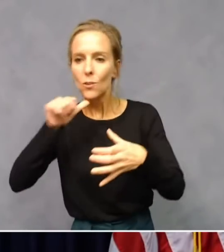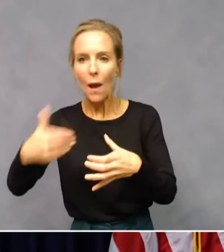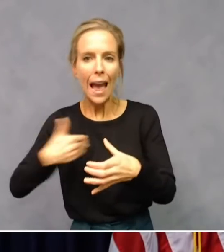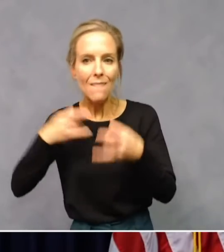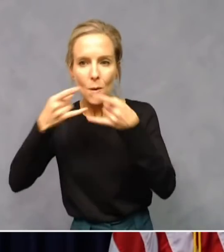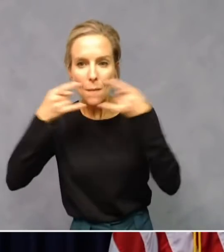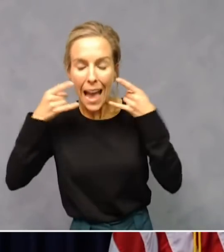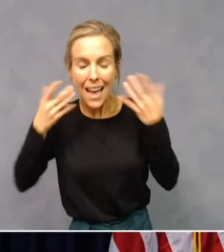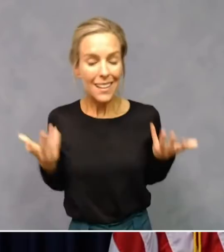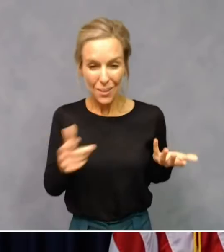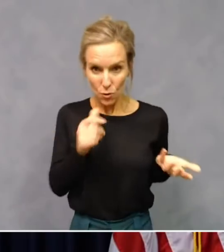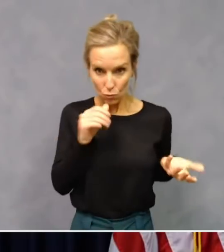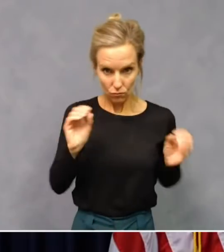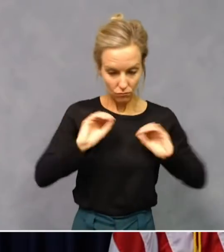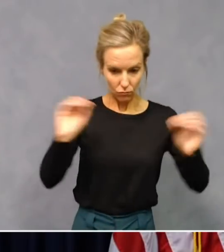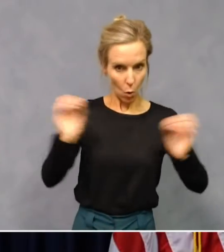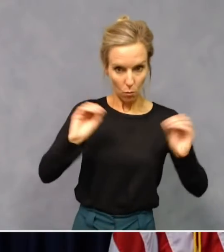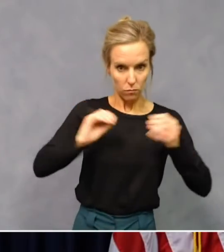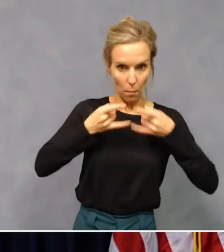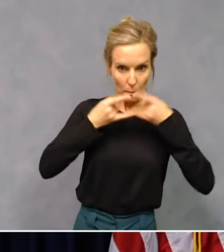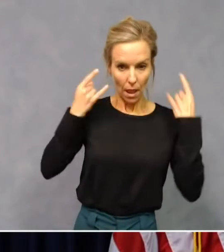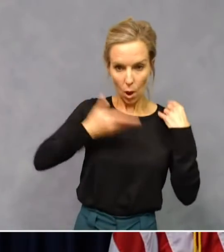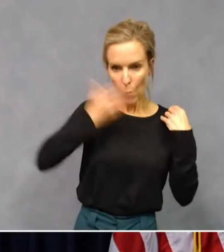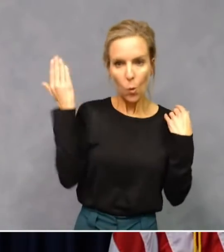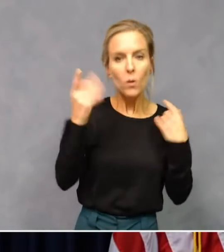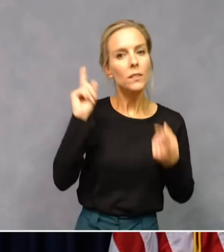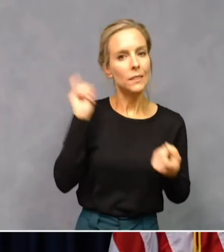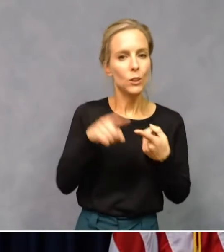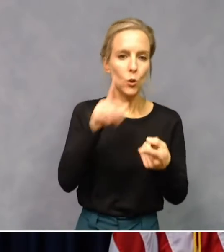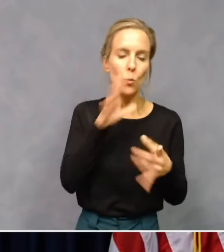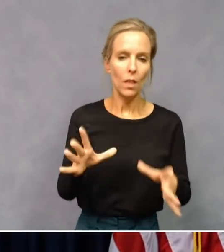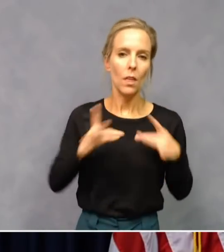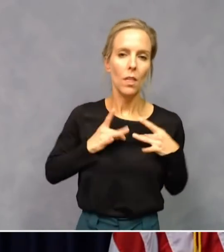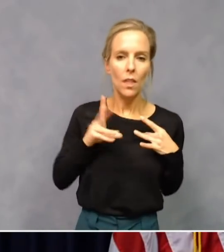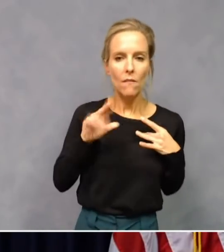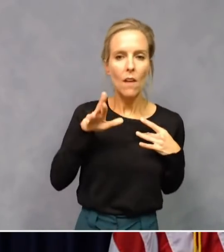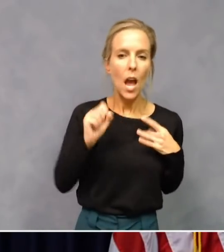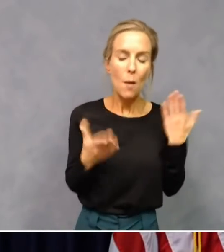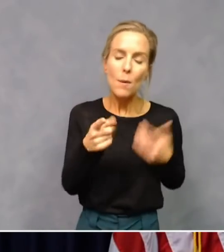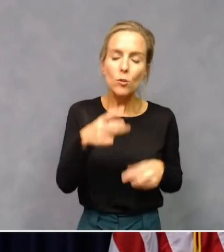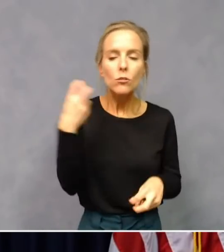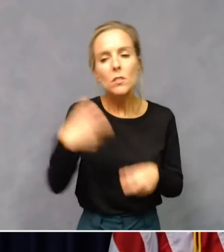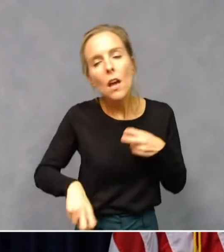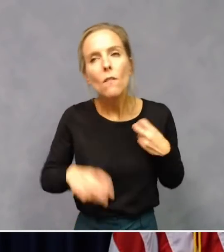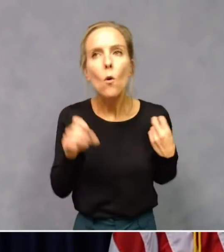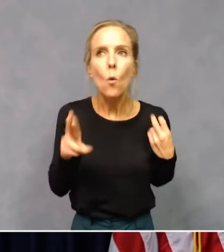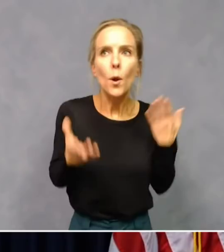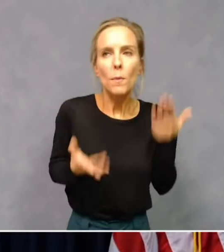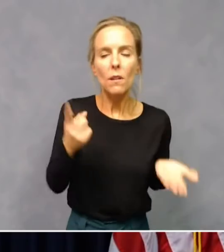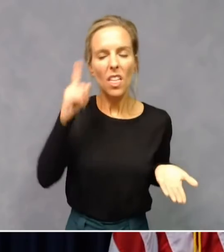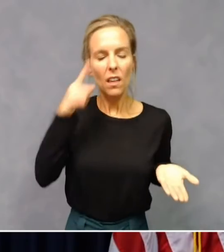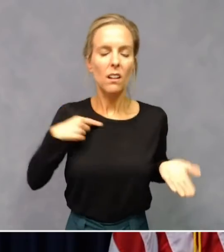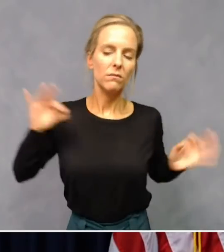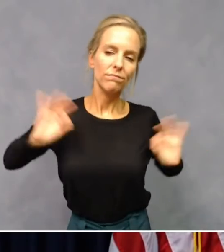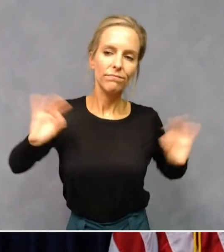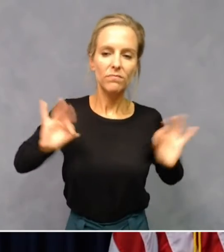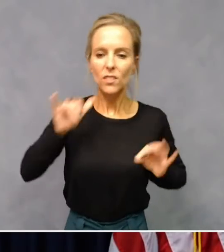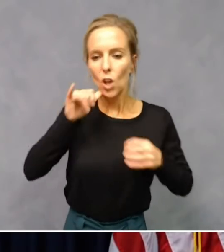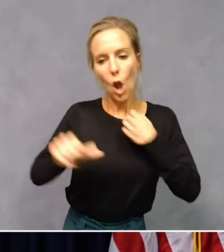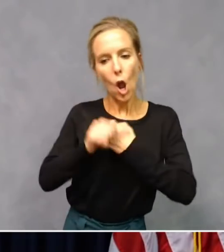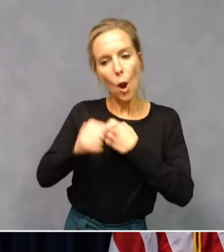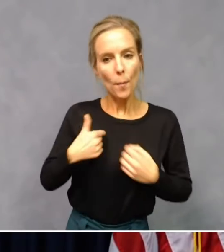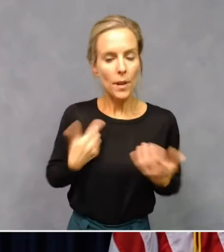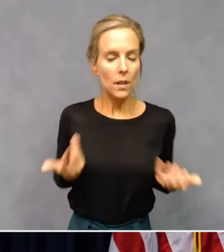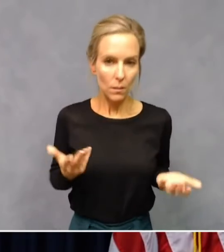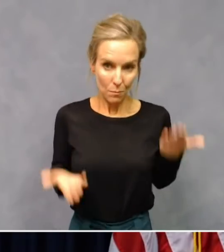matter of time until you're going to get the virus. Now, maybe you're tough, or maybe you don't think it's going to harm you, and maybe it won't. But